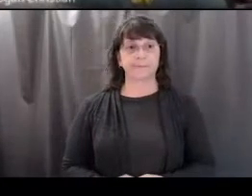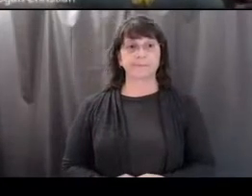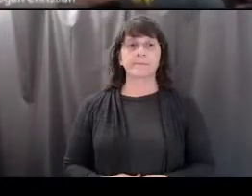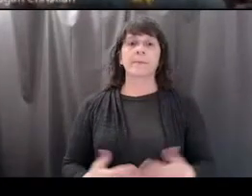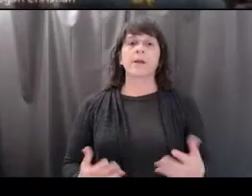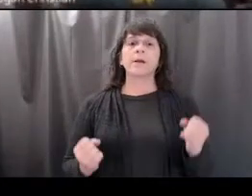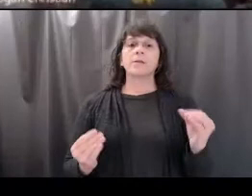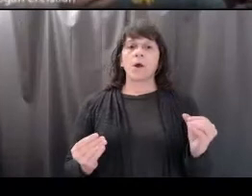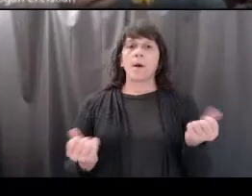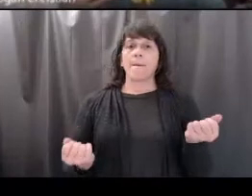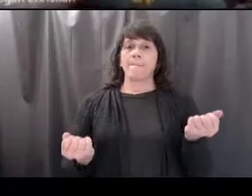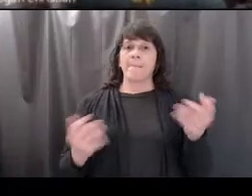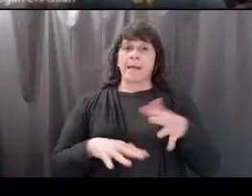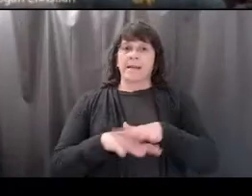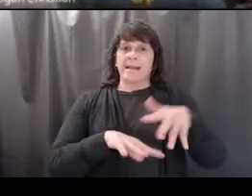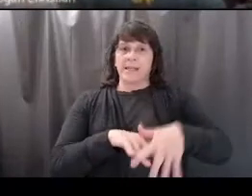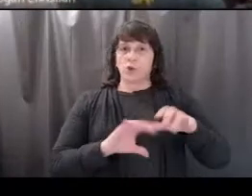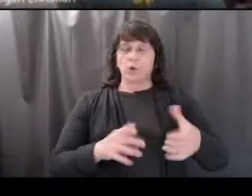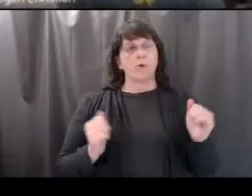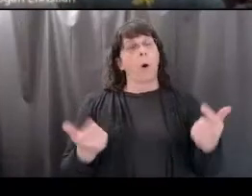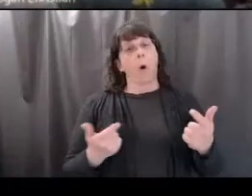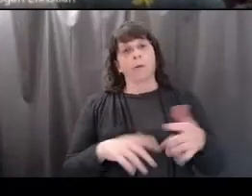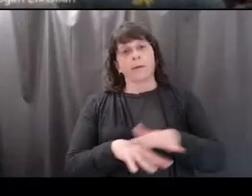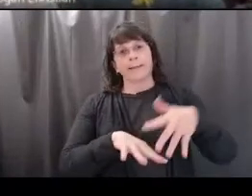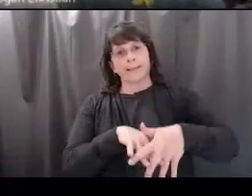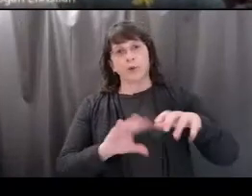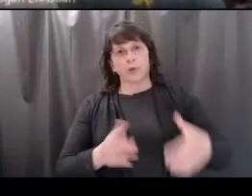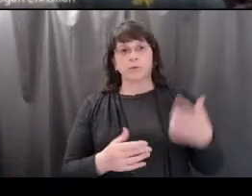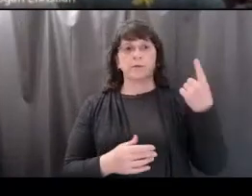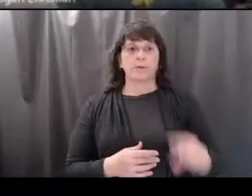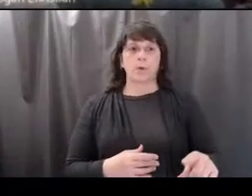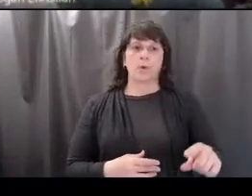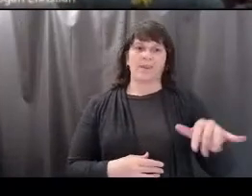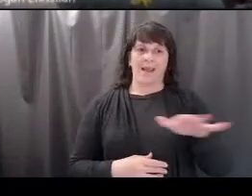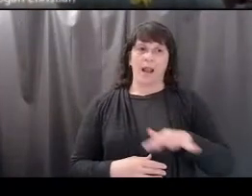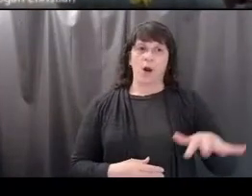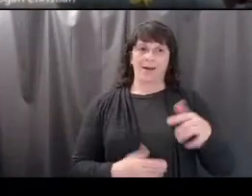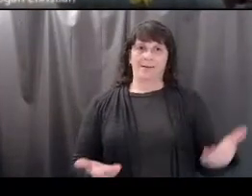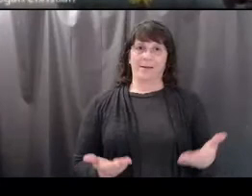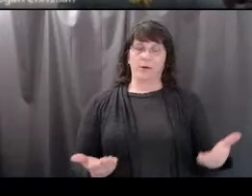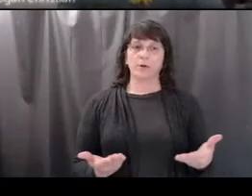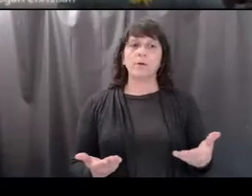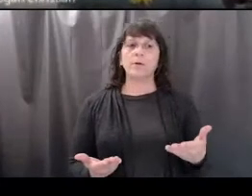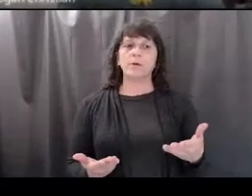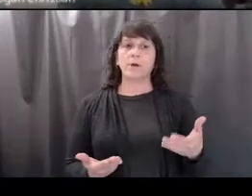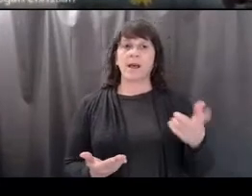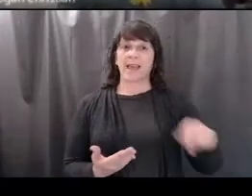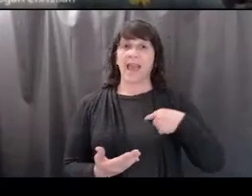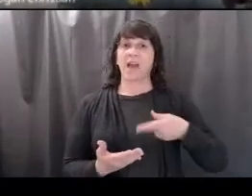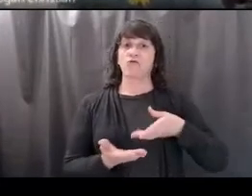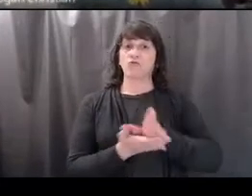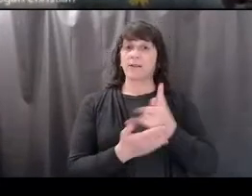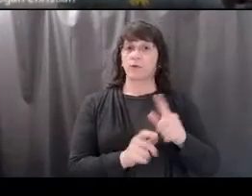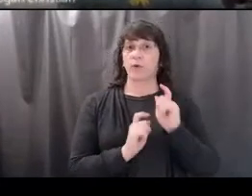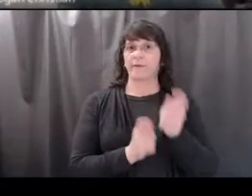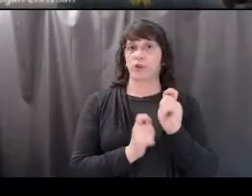So many indigenous groups, in fact, all indigenous groups in the area we are, have fishing rights, tribal